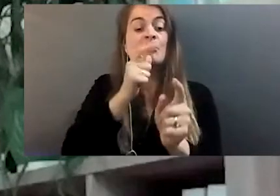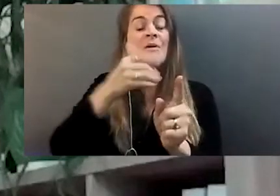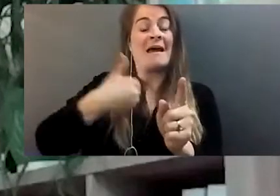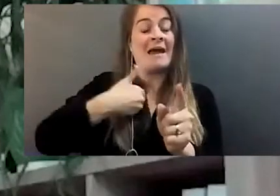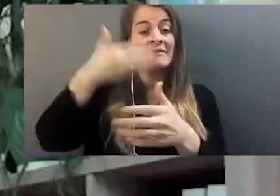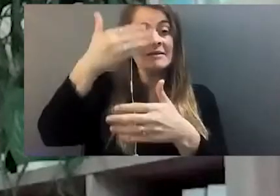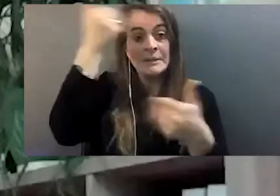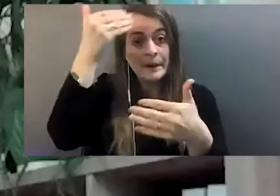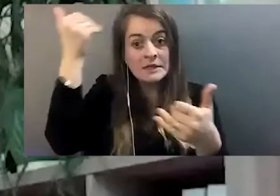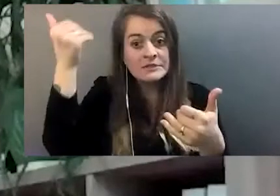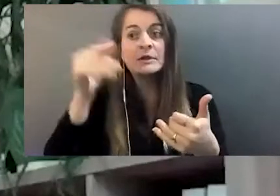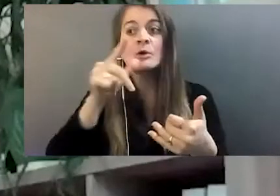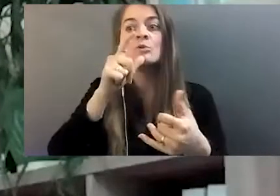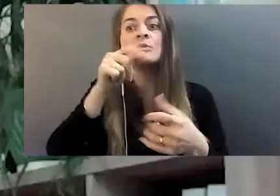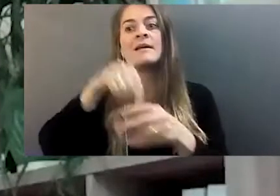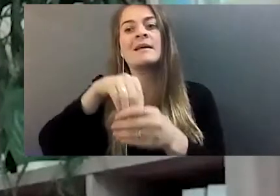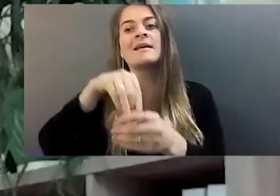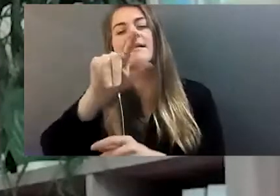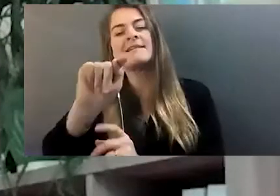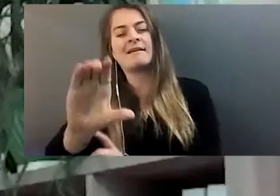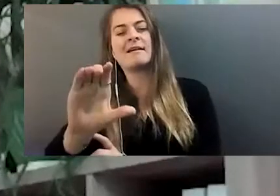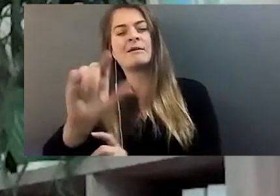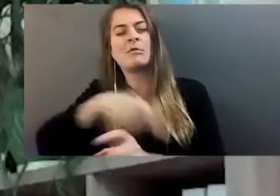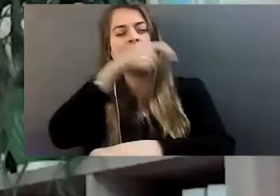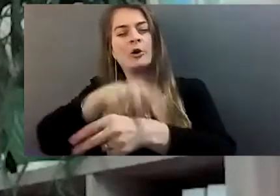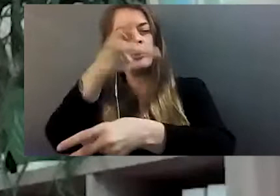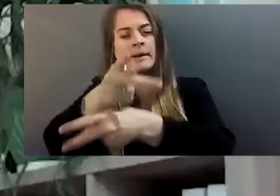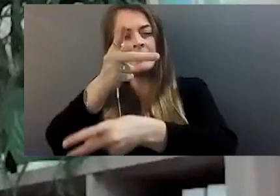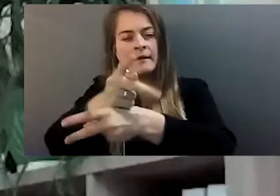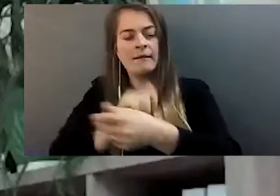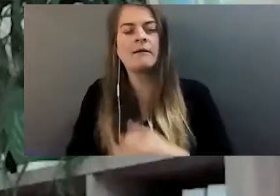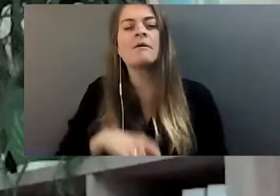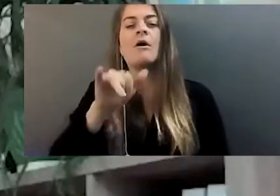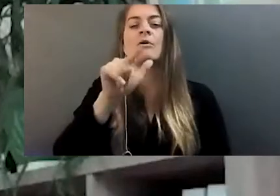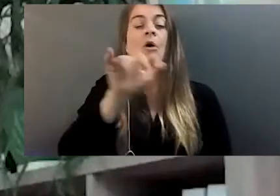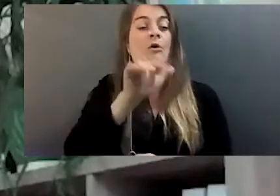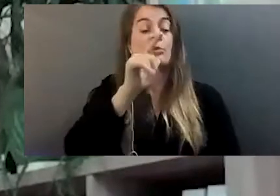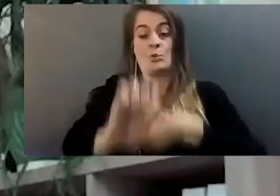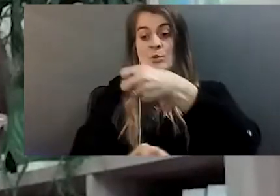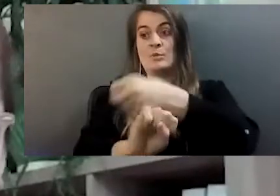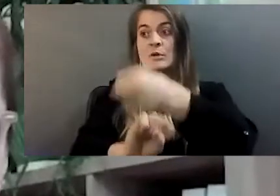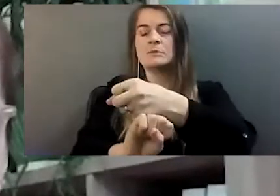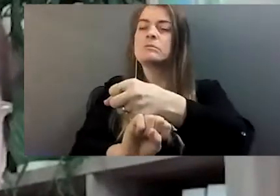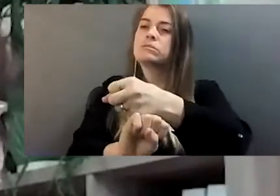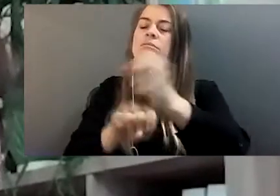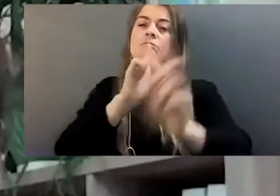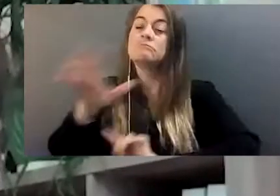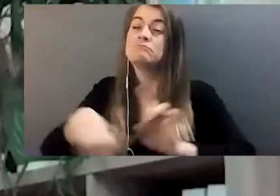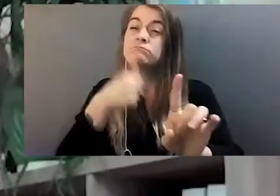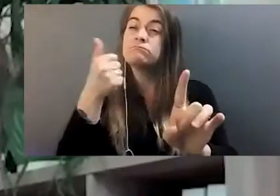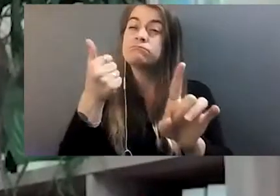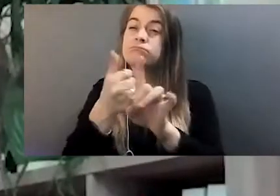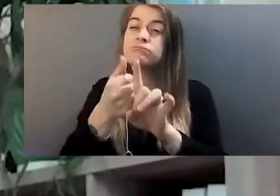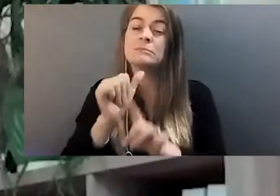a disease in long-term care and the family caregivers who support them cannot be overstated. This